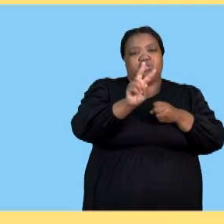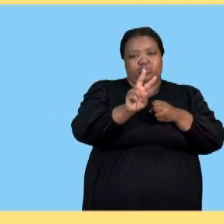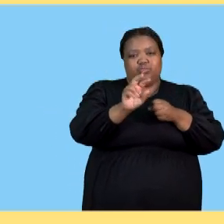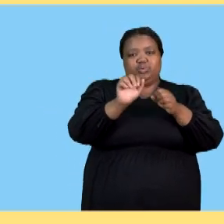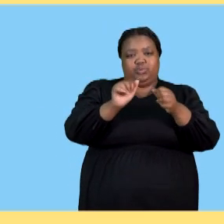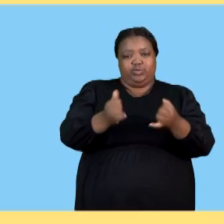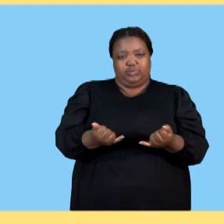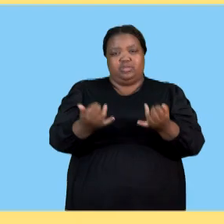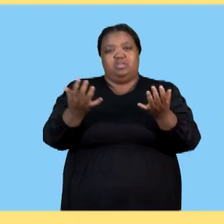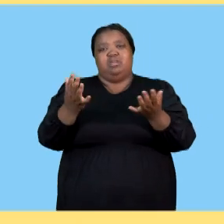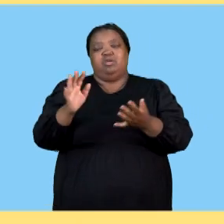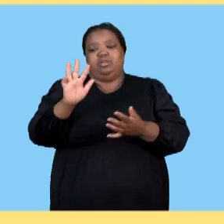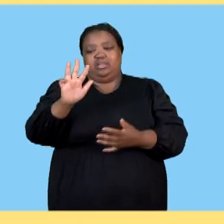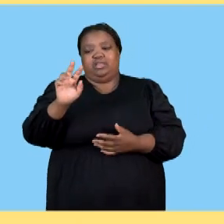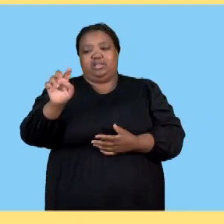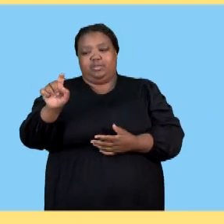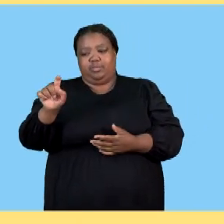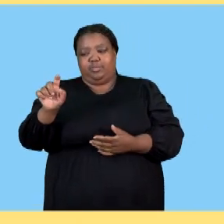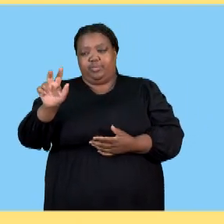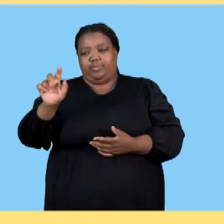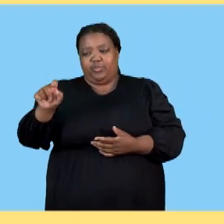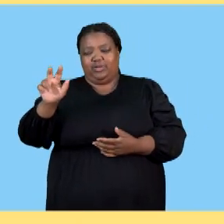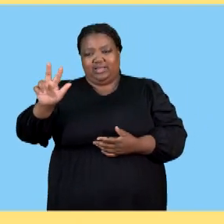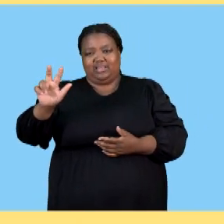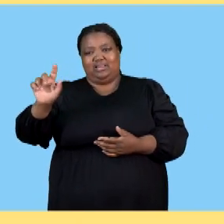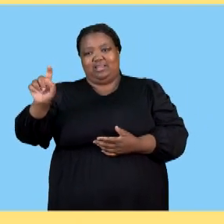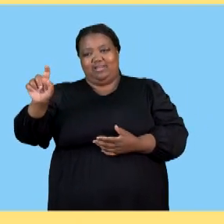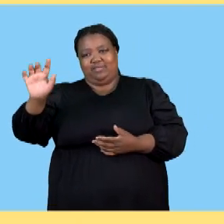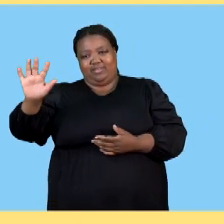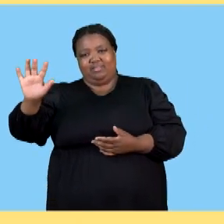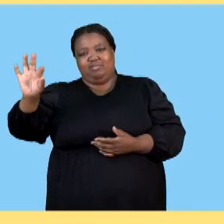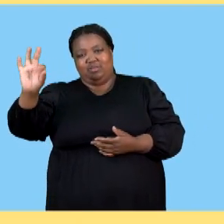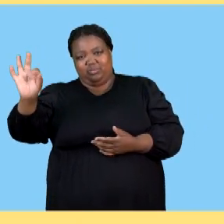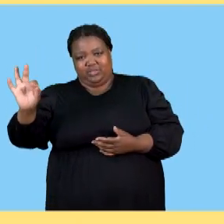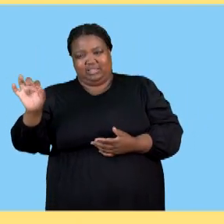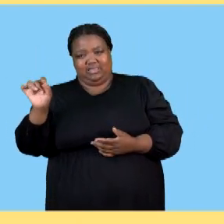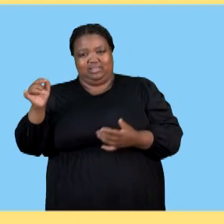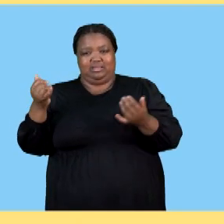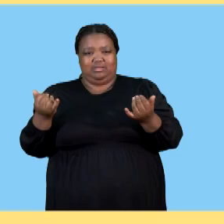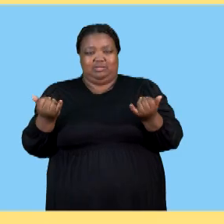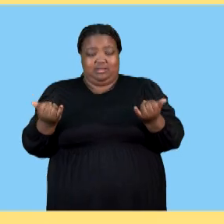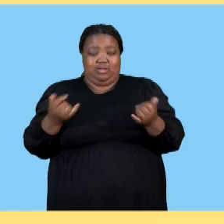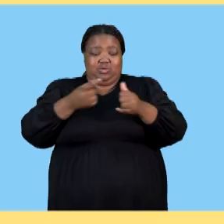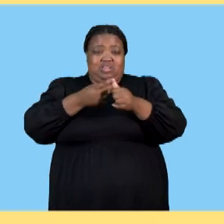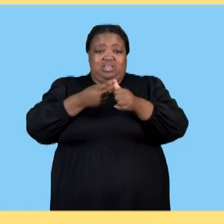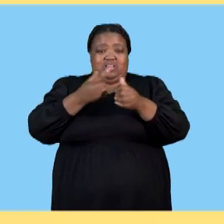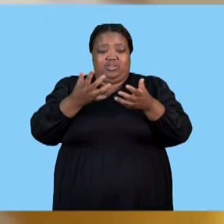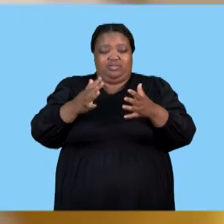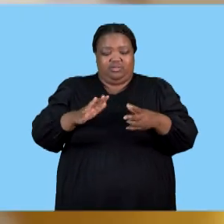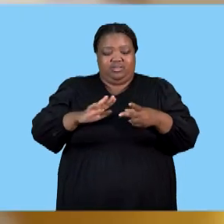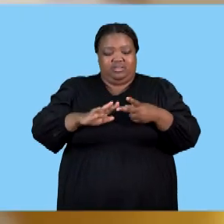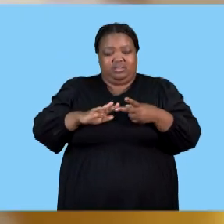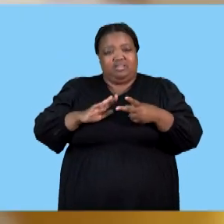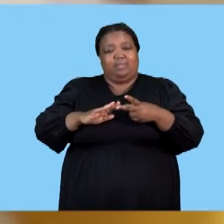to 9.85% in 2023, which is this one here. That means we have calculated, we have